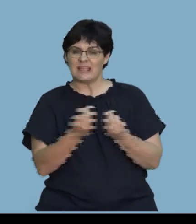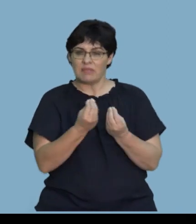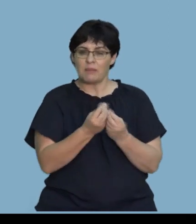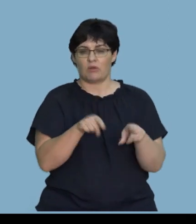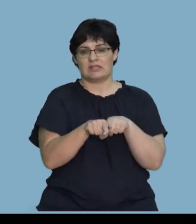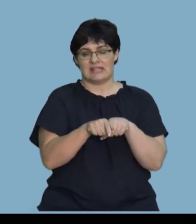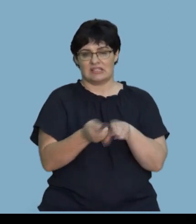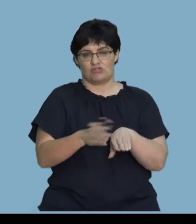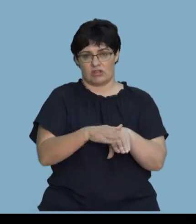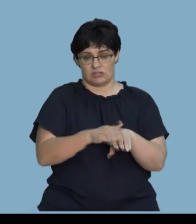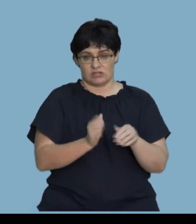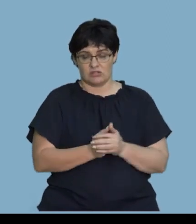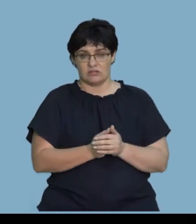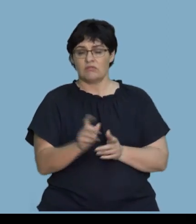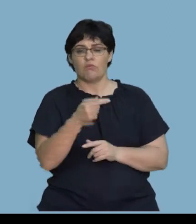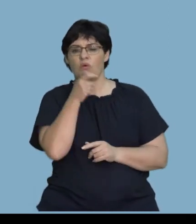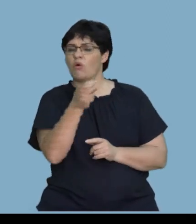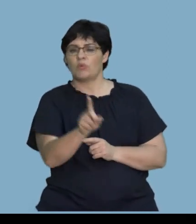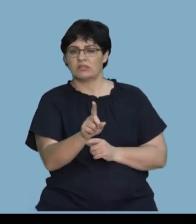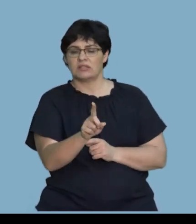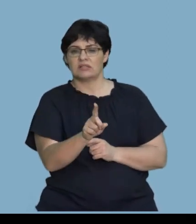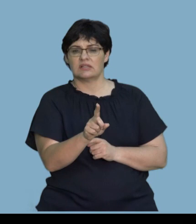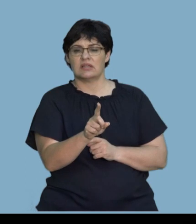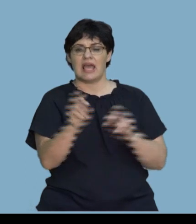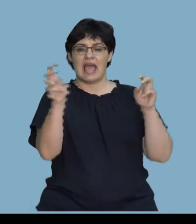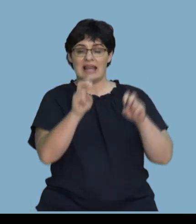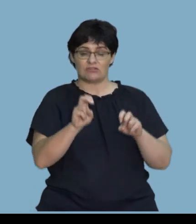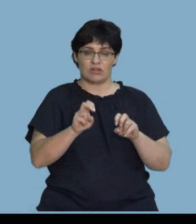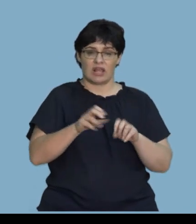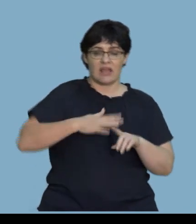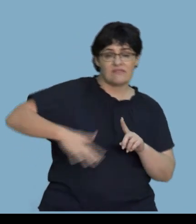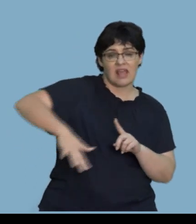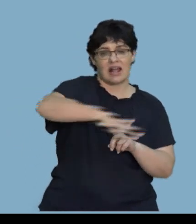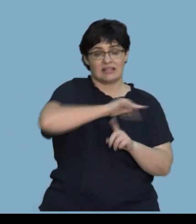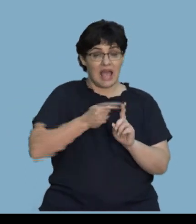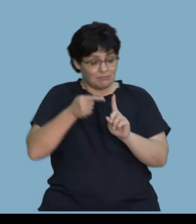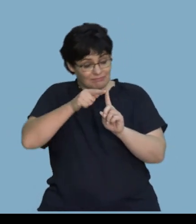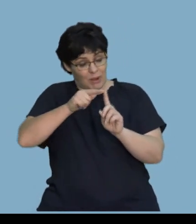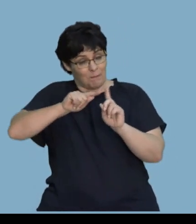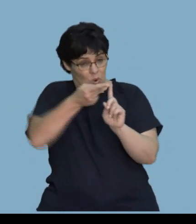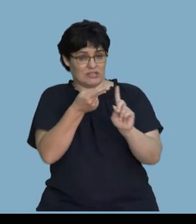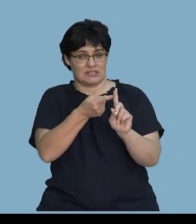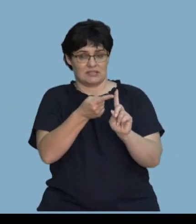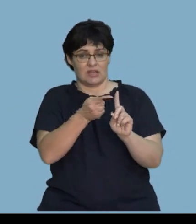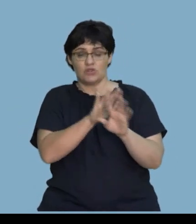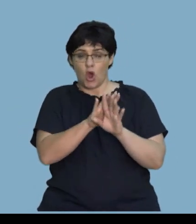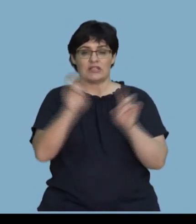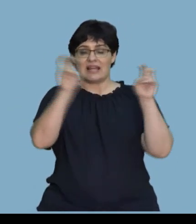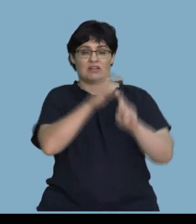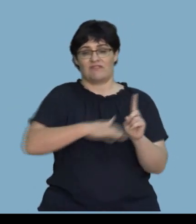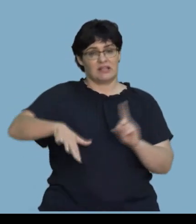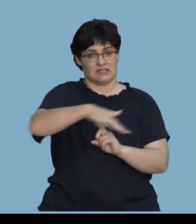is what we call electric field at a point. So that's the term, not electric field. So we need to be